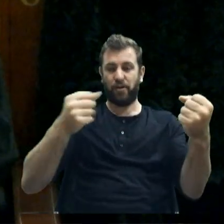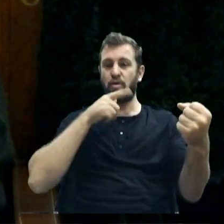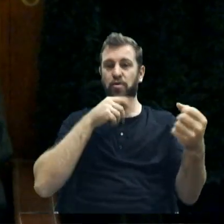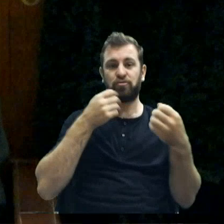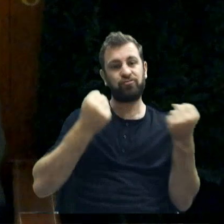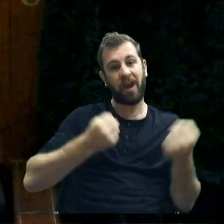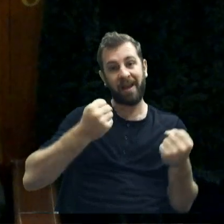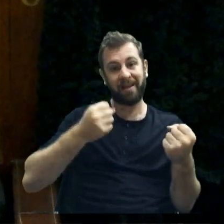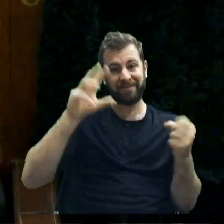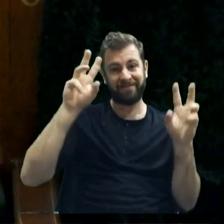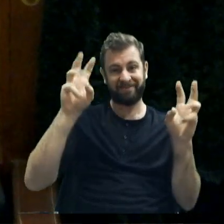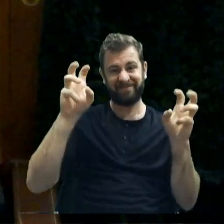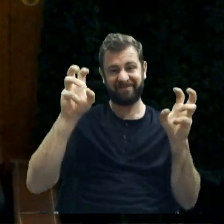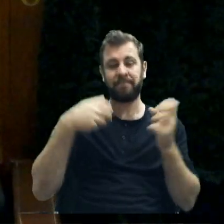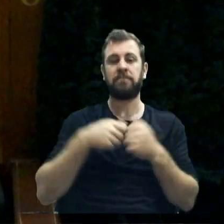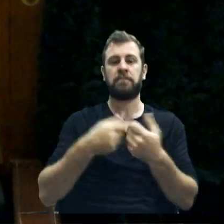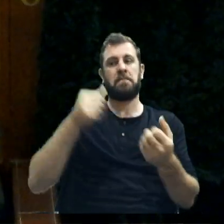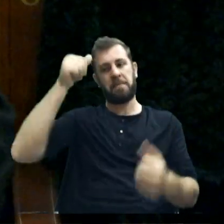man.